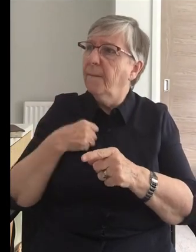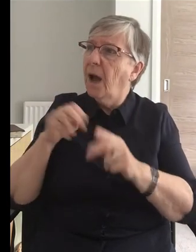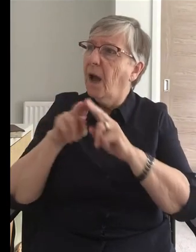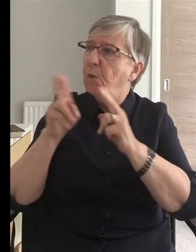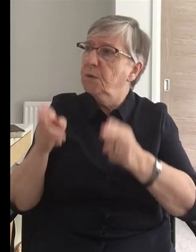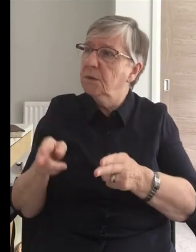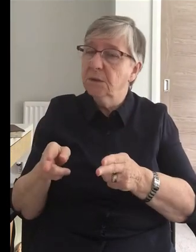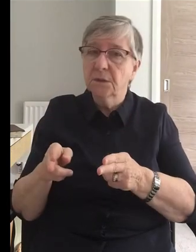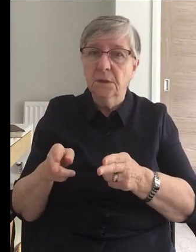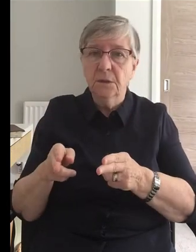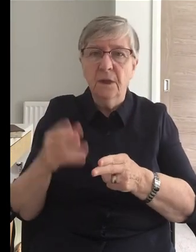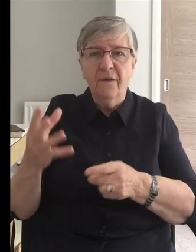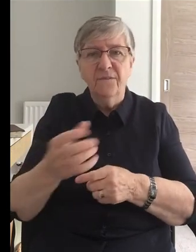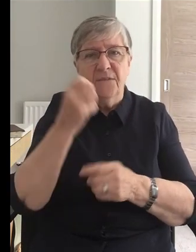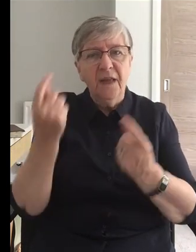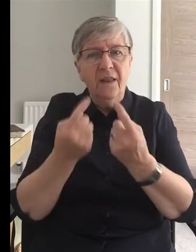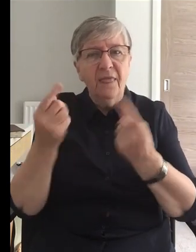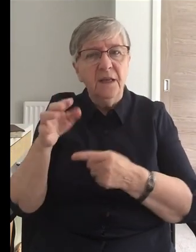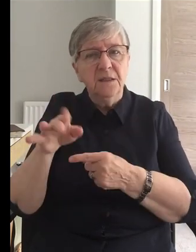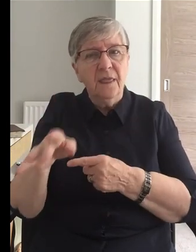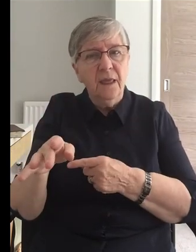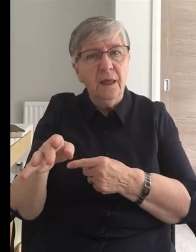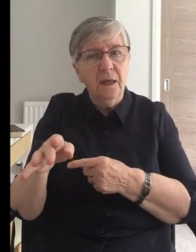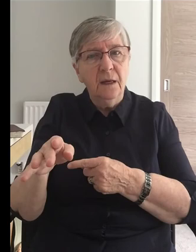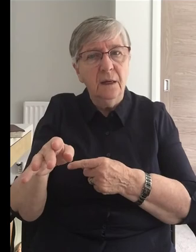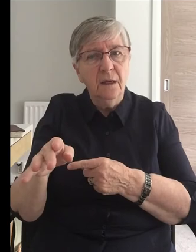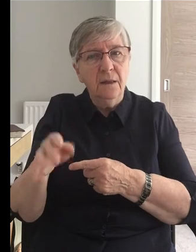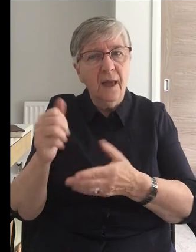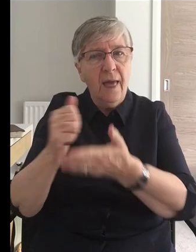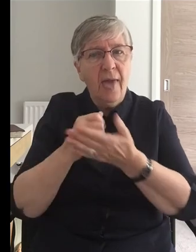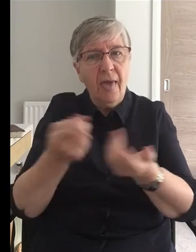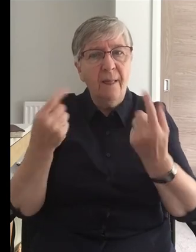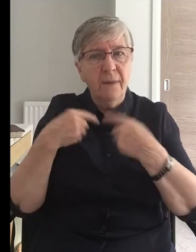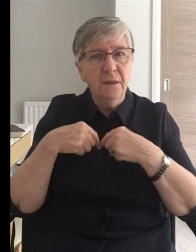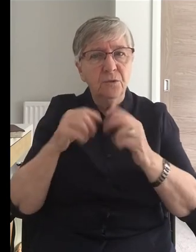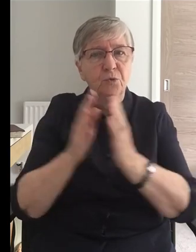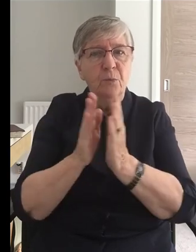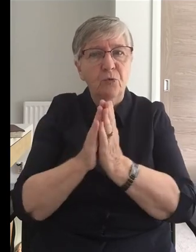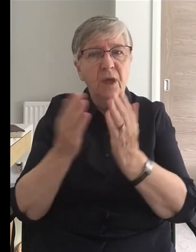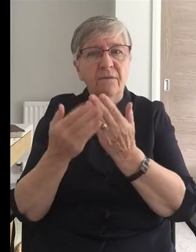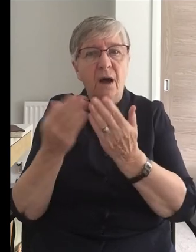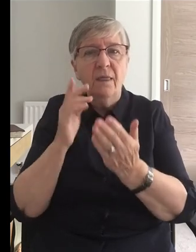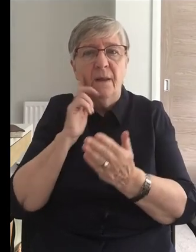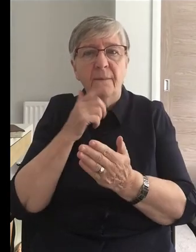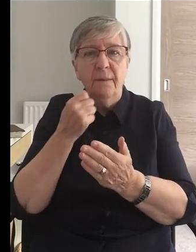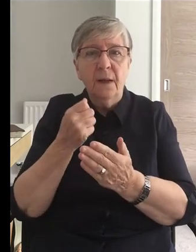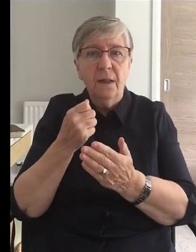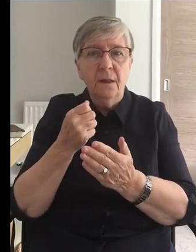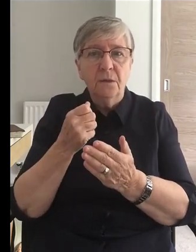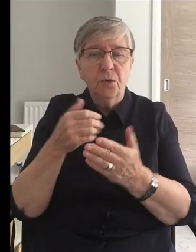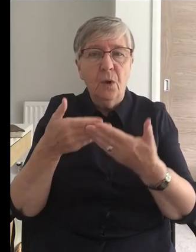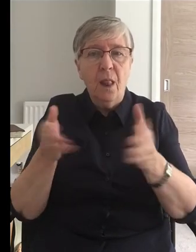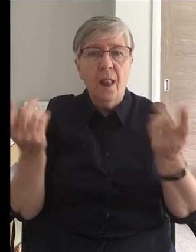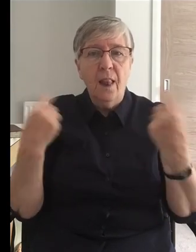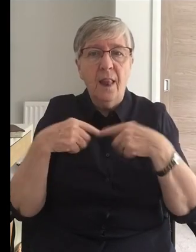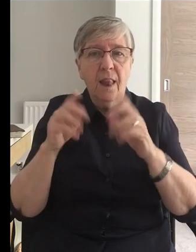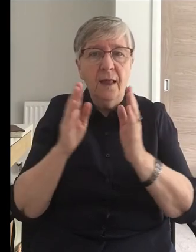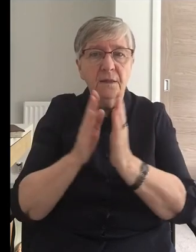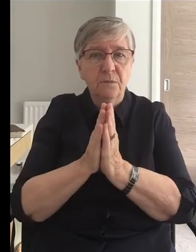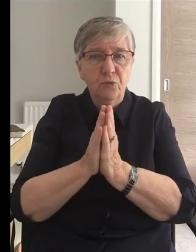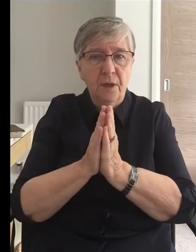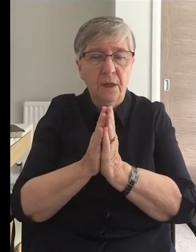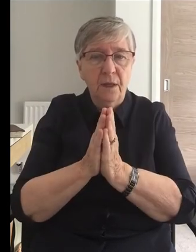and find things there that remind us to pray for other people. So let's pray. Let's talk to